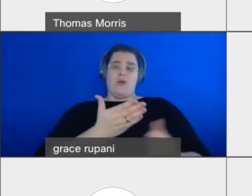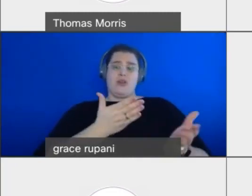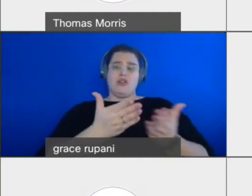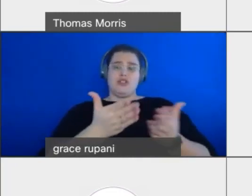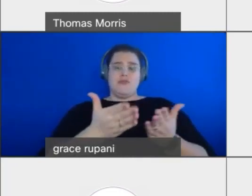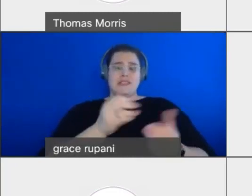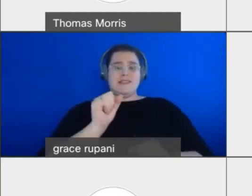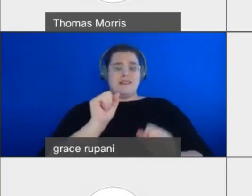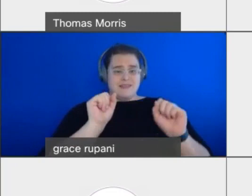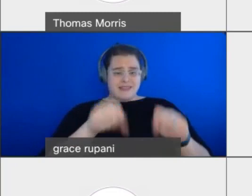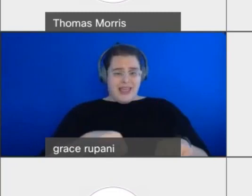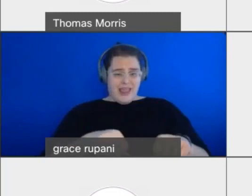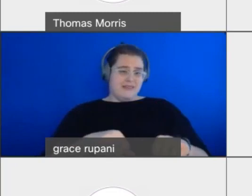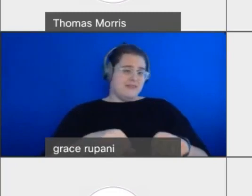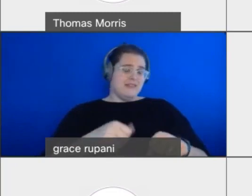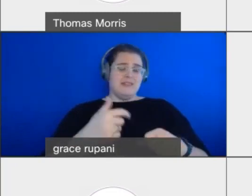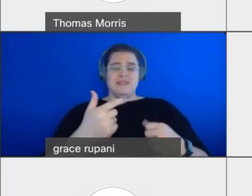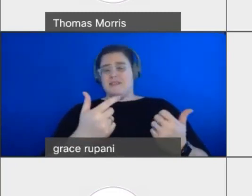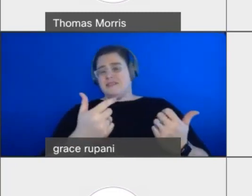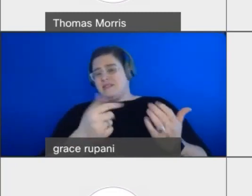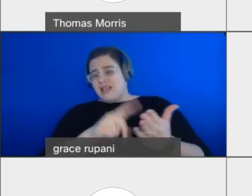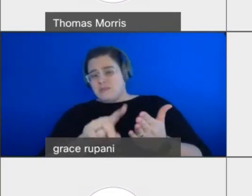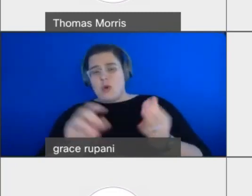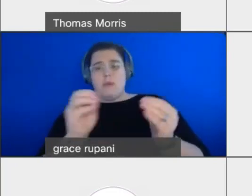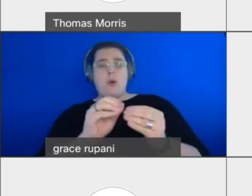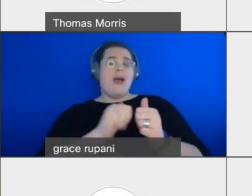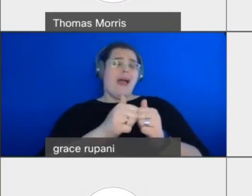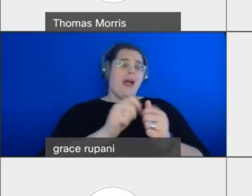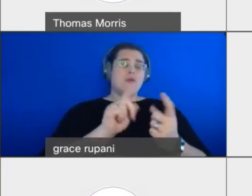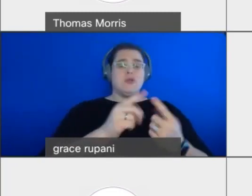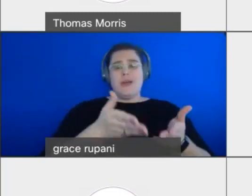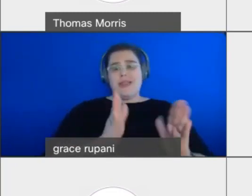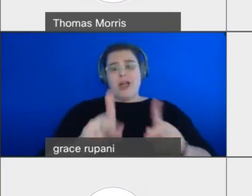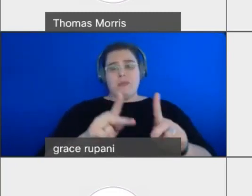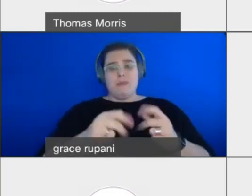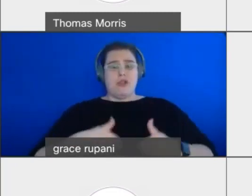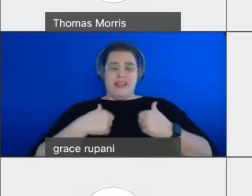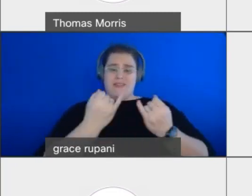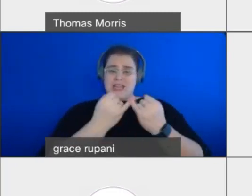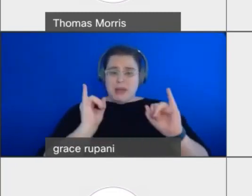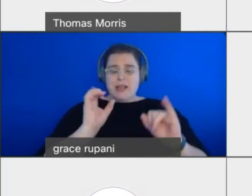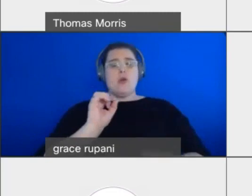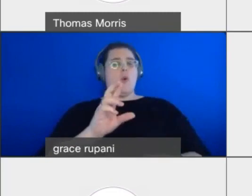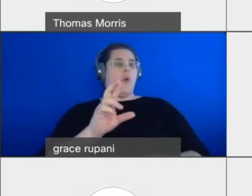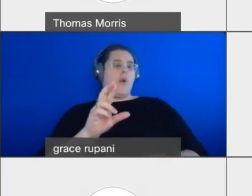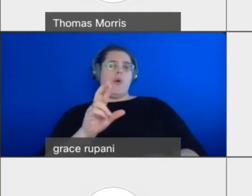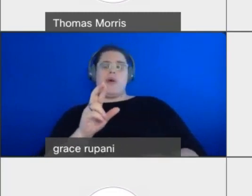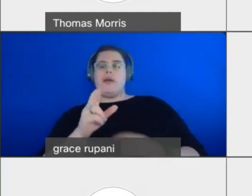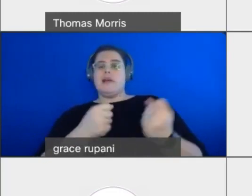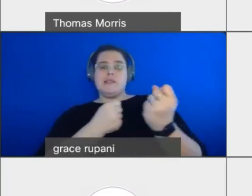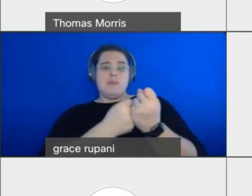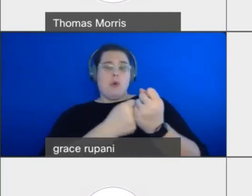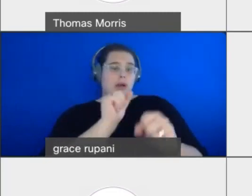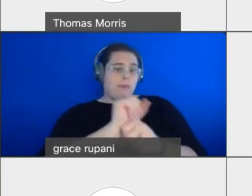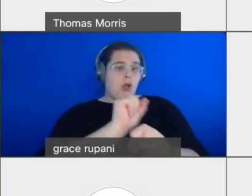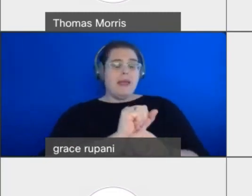get housing and services and actually live independently, and live in supported employment that is